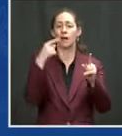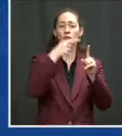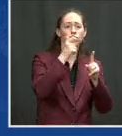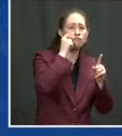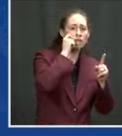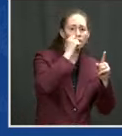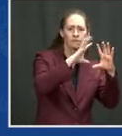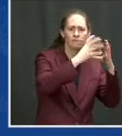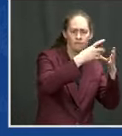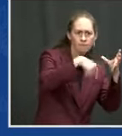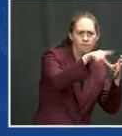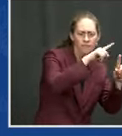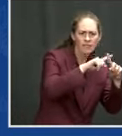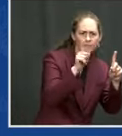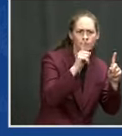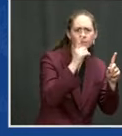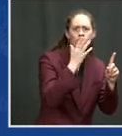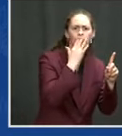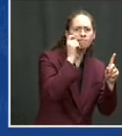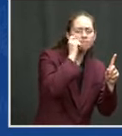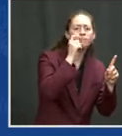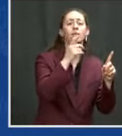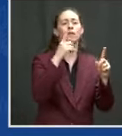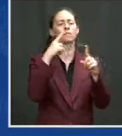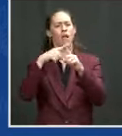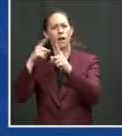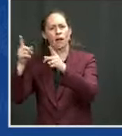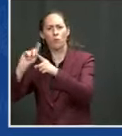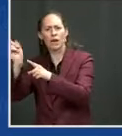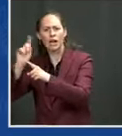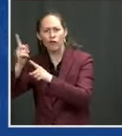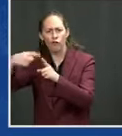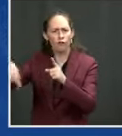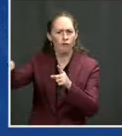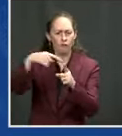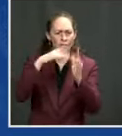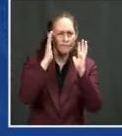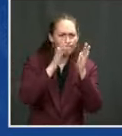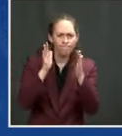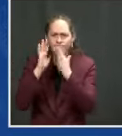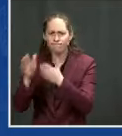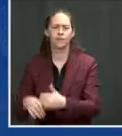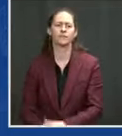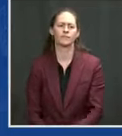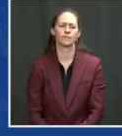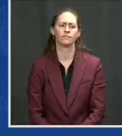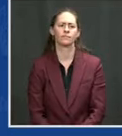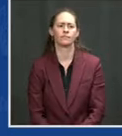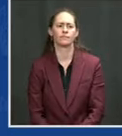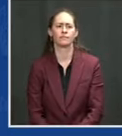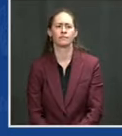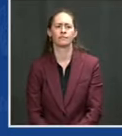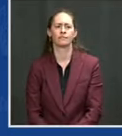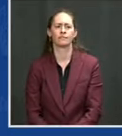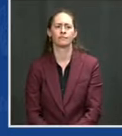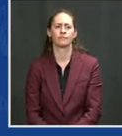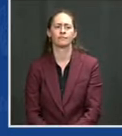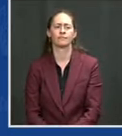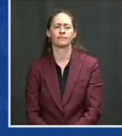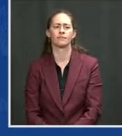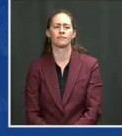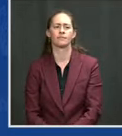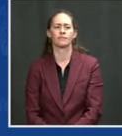share some of what we're finding in the federal vaccination channels. You know, from the very beginning in those channels, it was key,